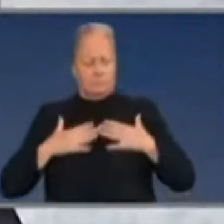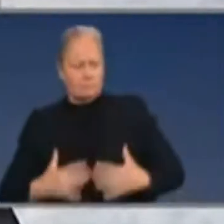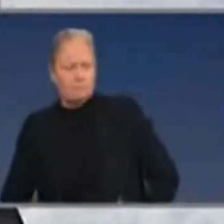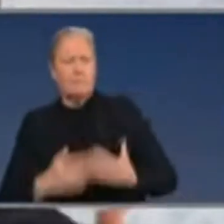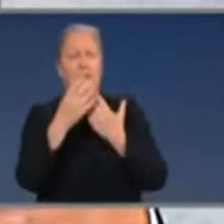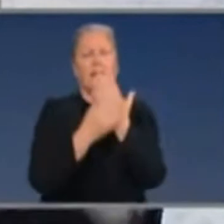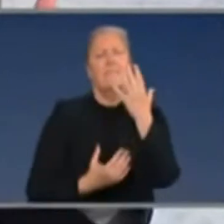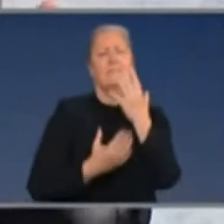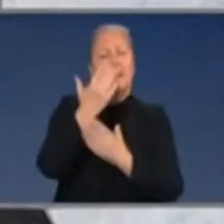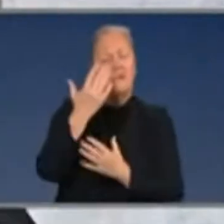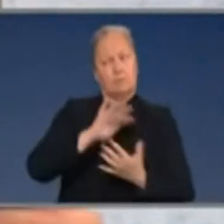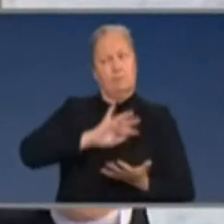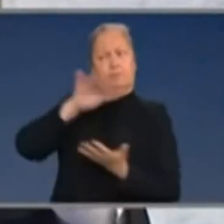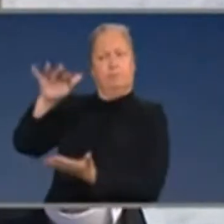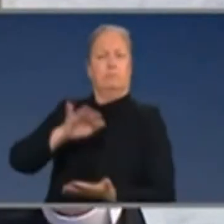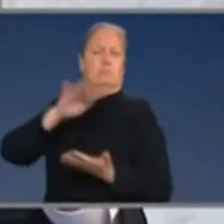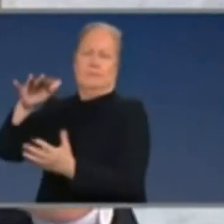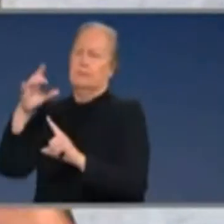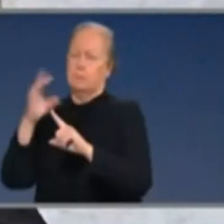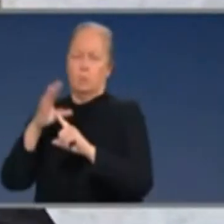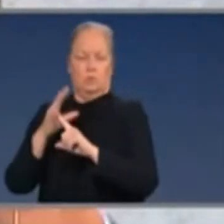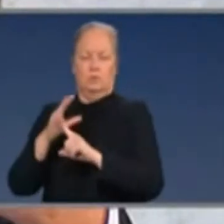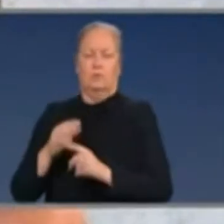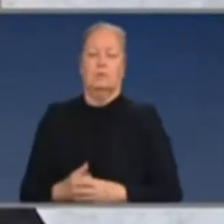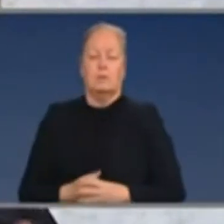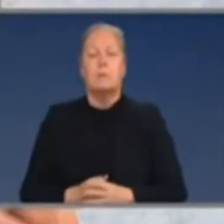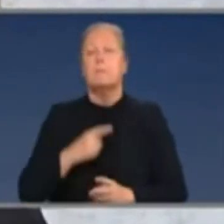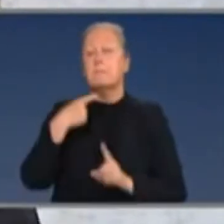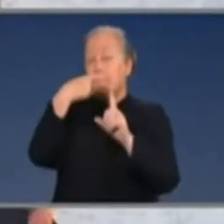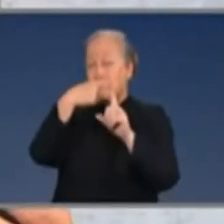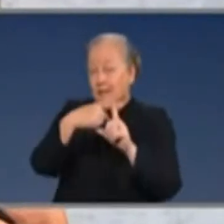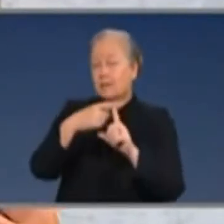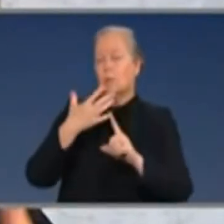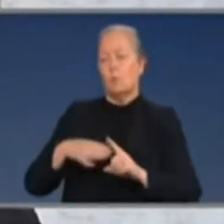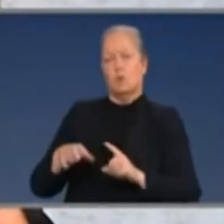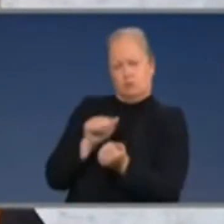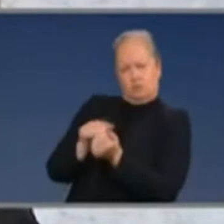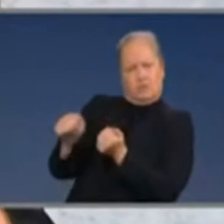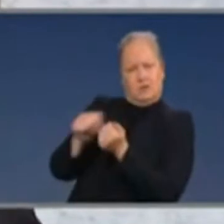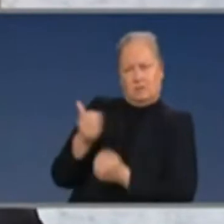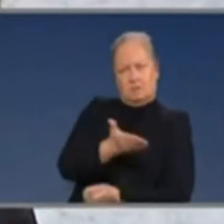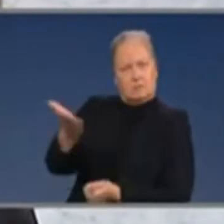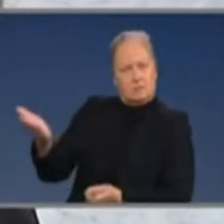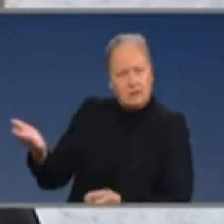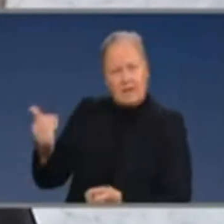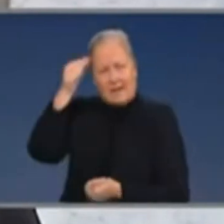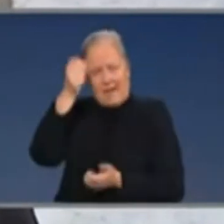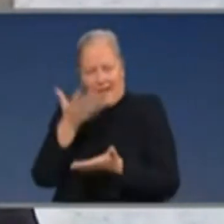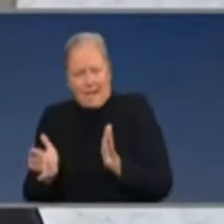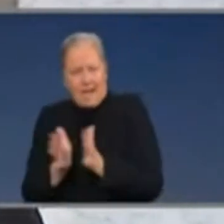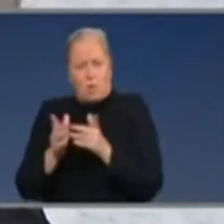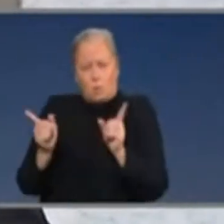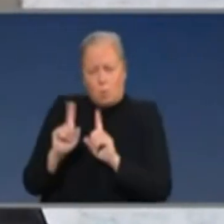them distributed, but it is also to be enforcing the training and enforcing the use of that PPE equipment in aged